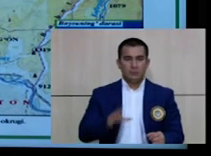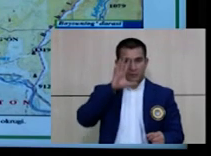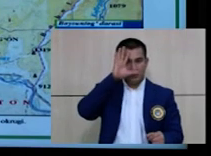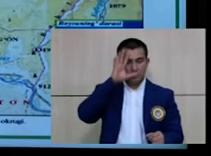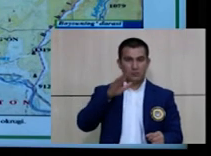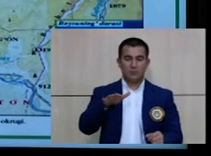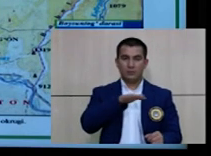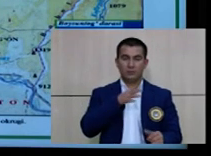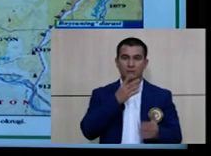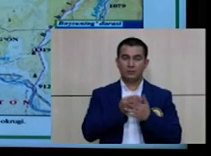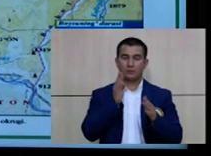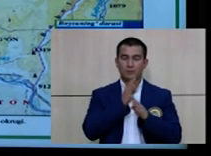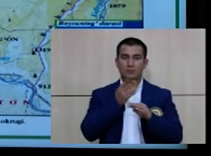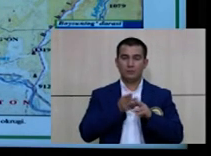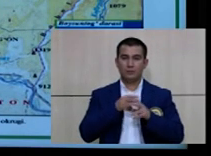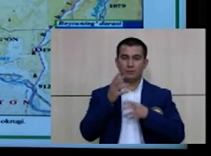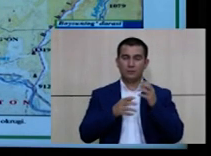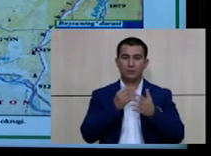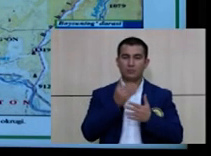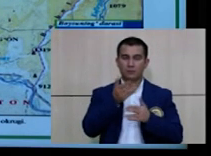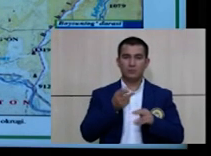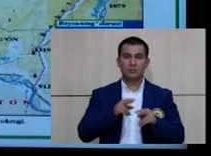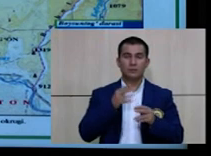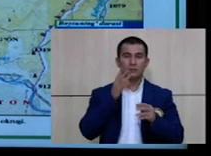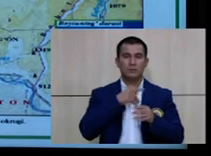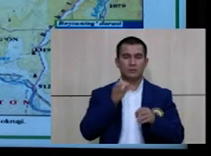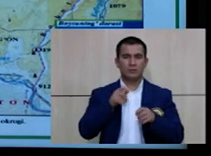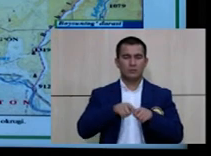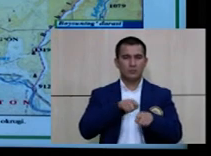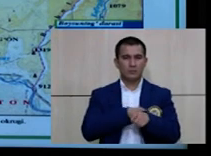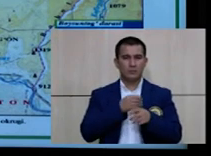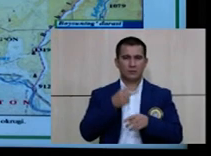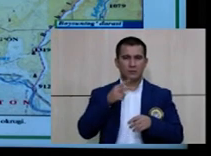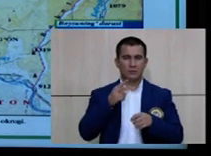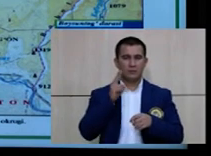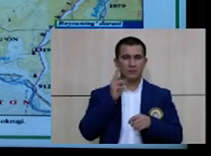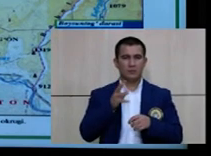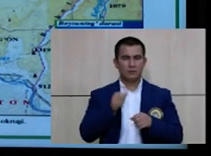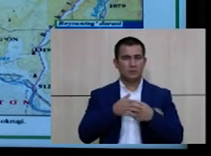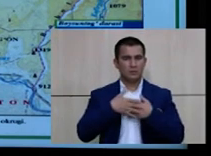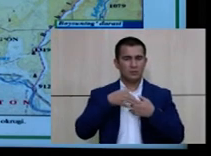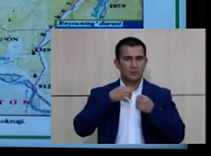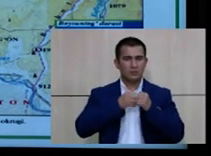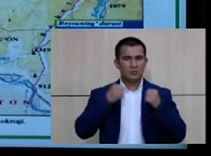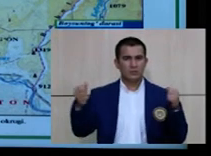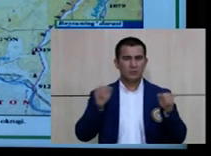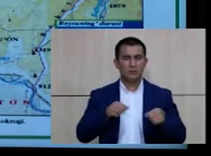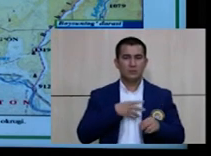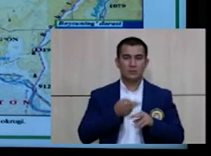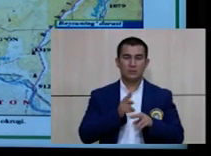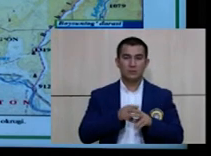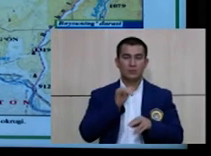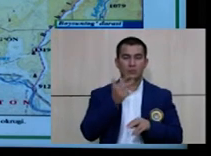Surxondaryo tabiiy geografik okrugida uzunligi 20 kilometrdan ortiq bo'lgan 35 ta